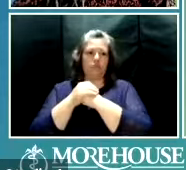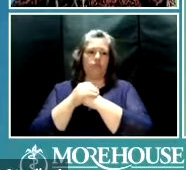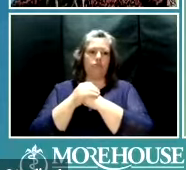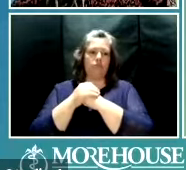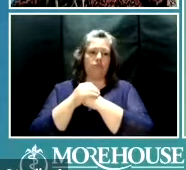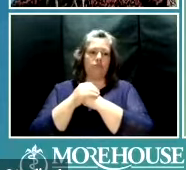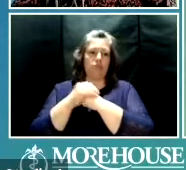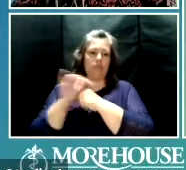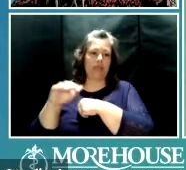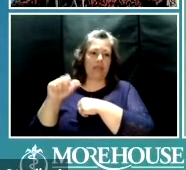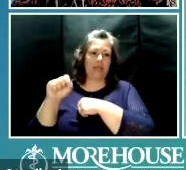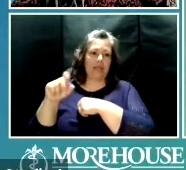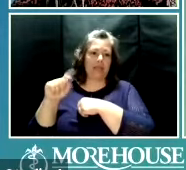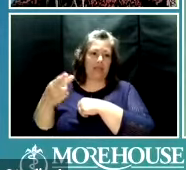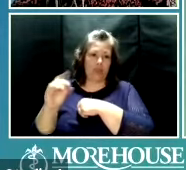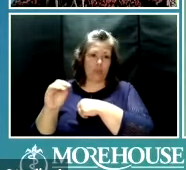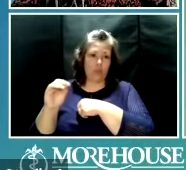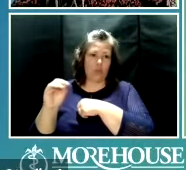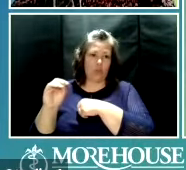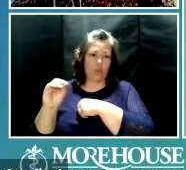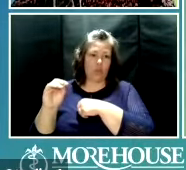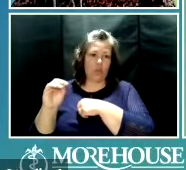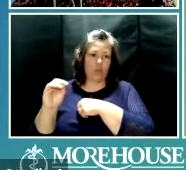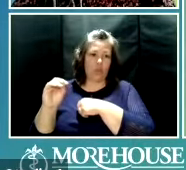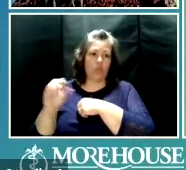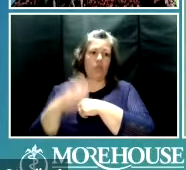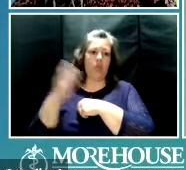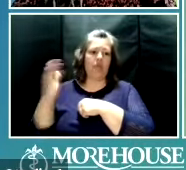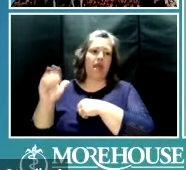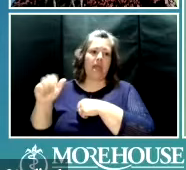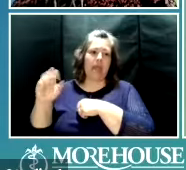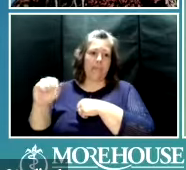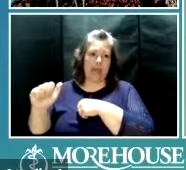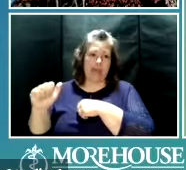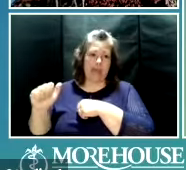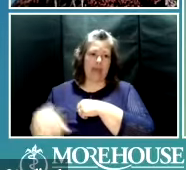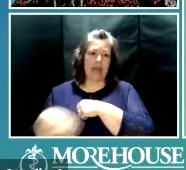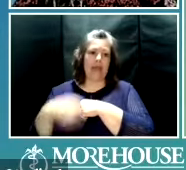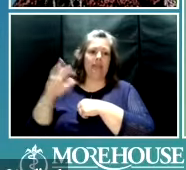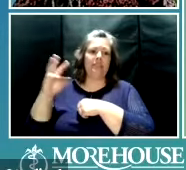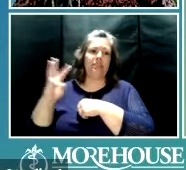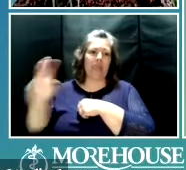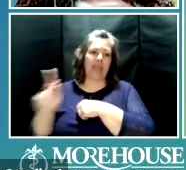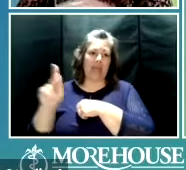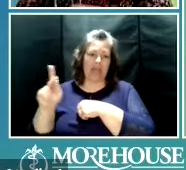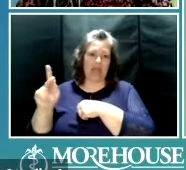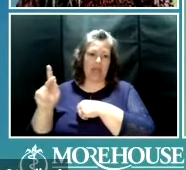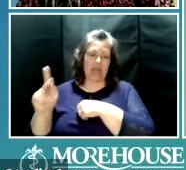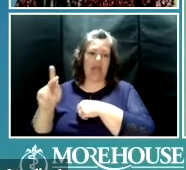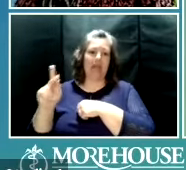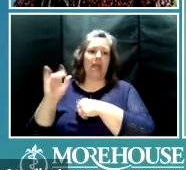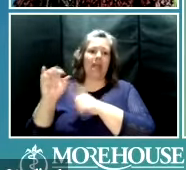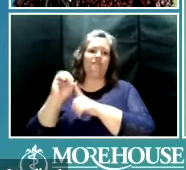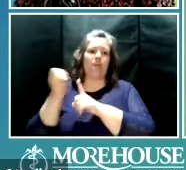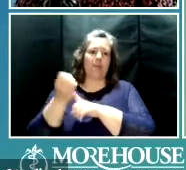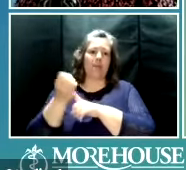Officials, also the American Medical Association, the W.K. Kellogg Foundation, the Environmental Defense